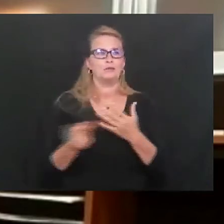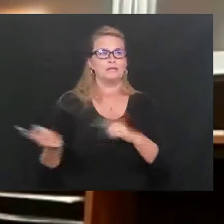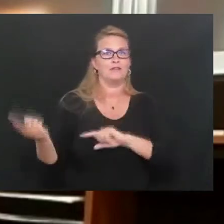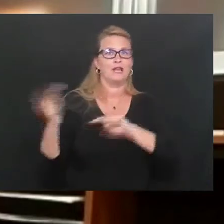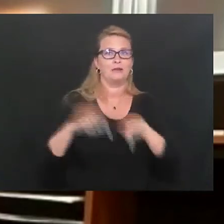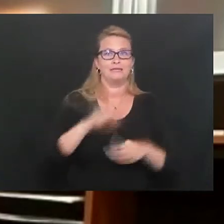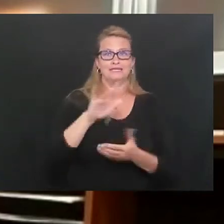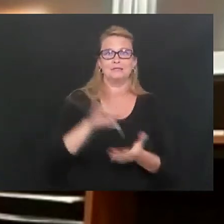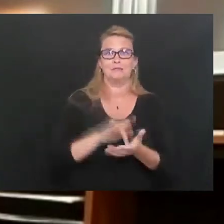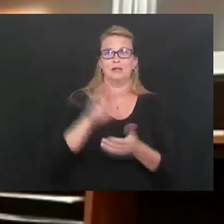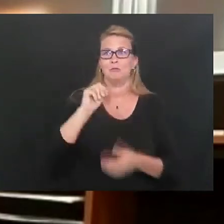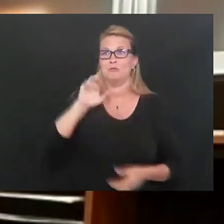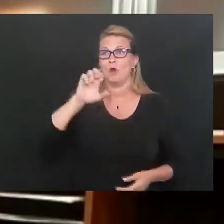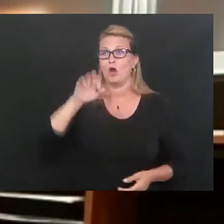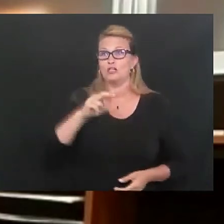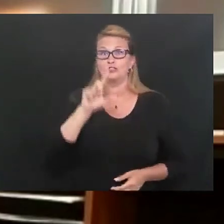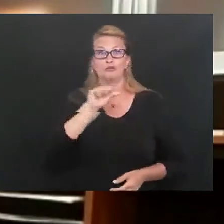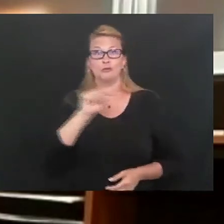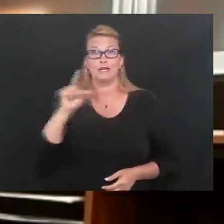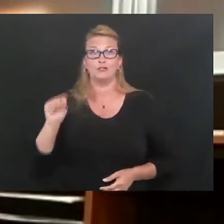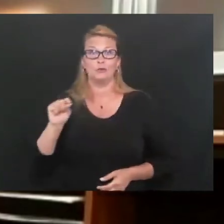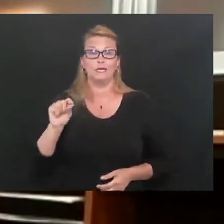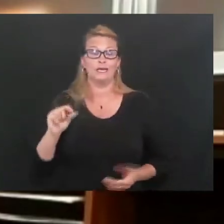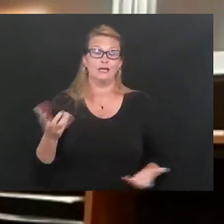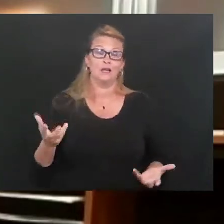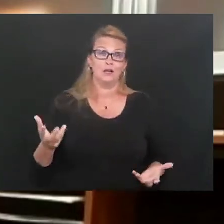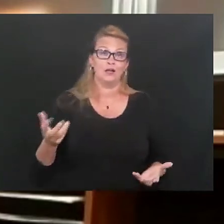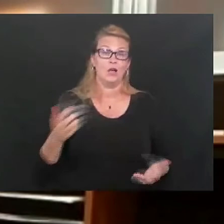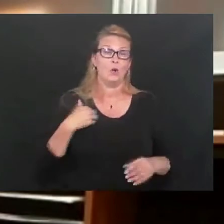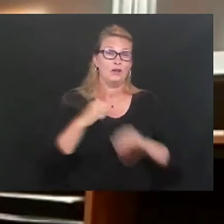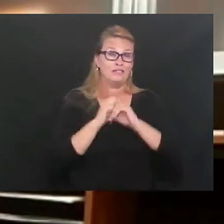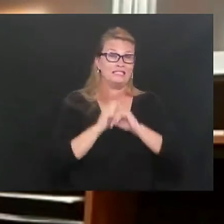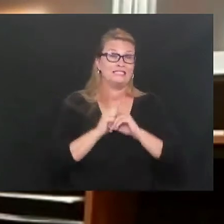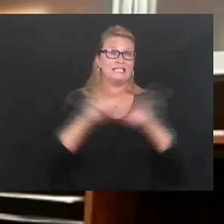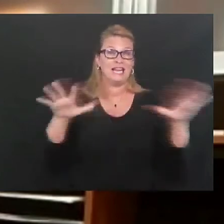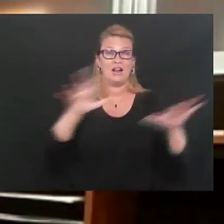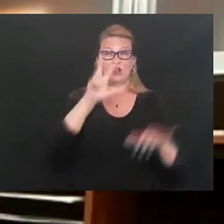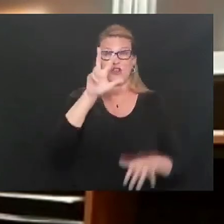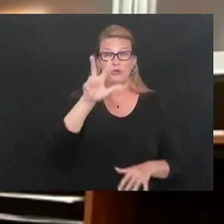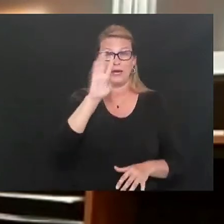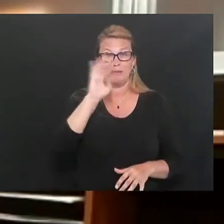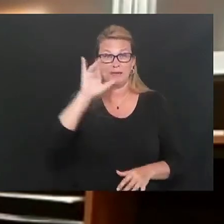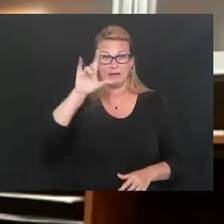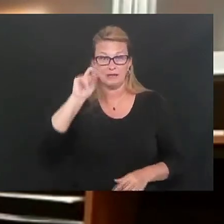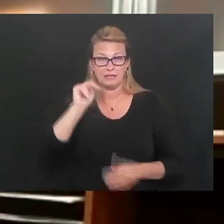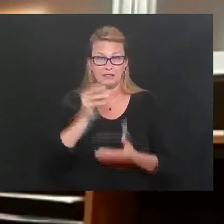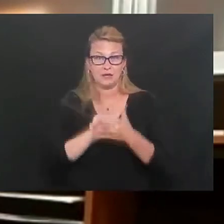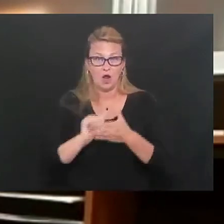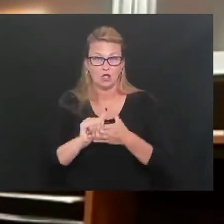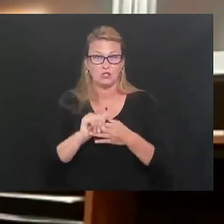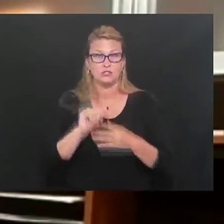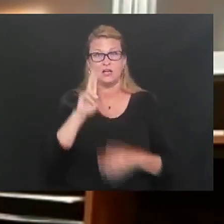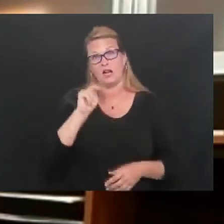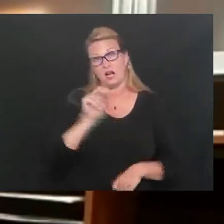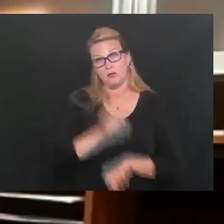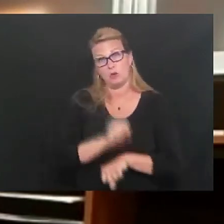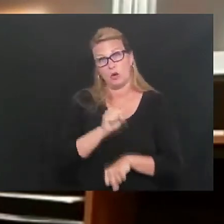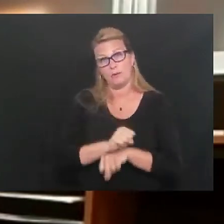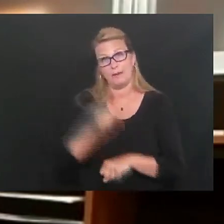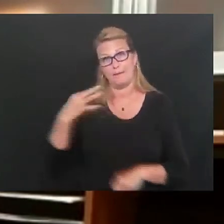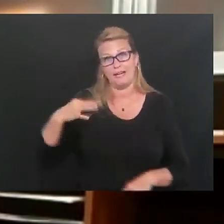March of 2020, I can tell you we've sent out over $3 billion in unemployment benefits to